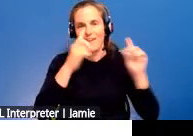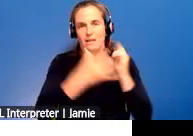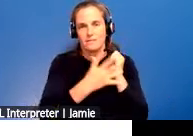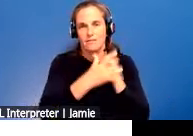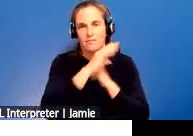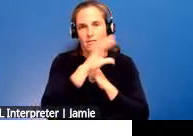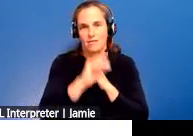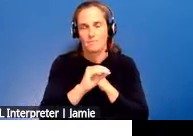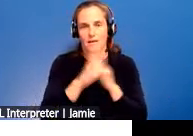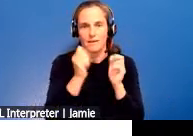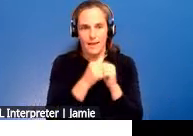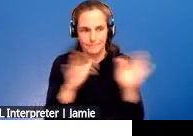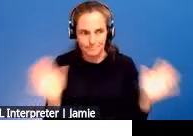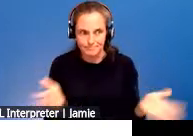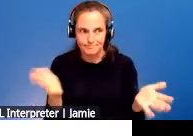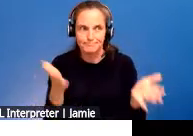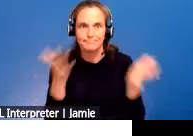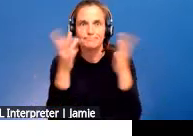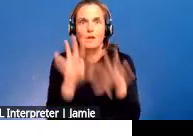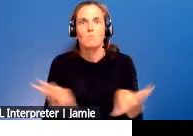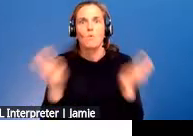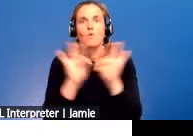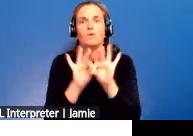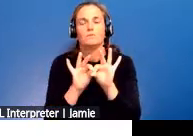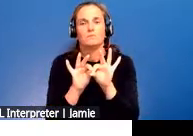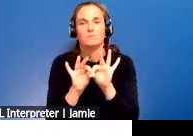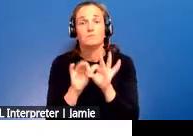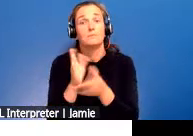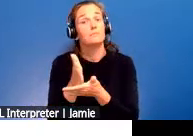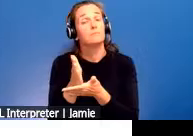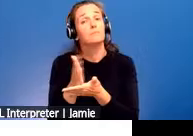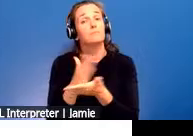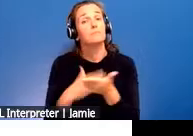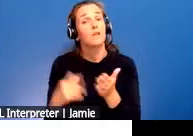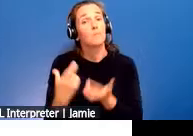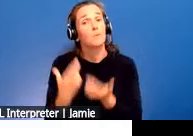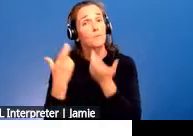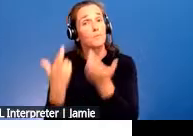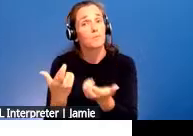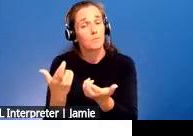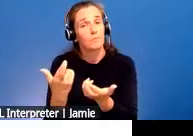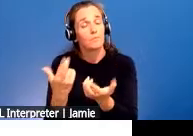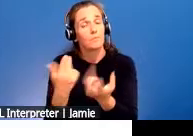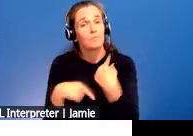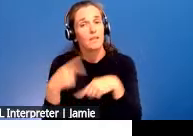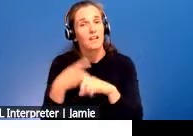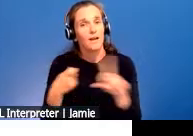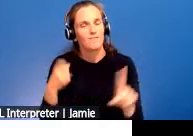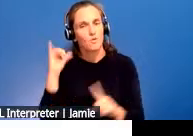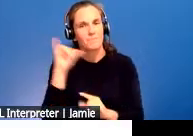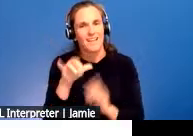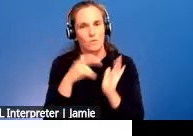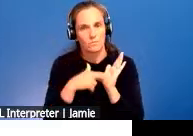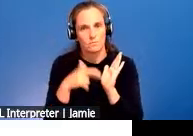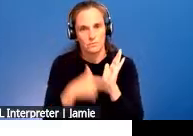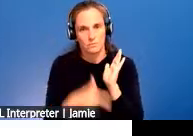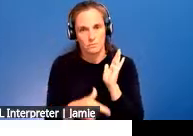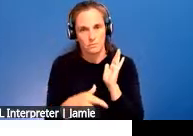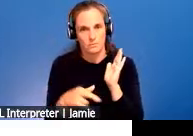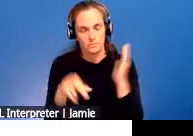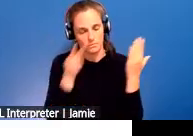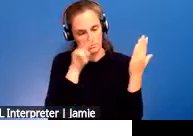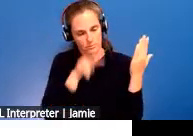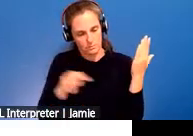importance of this issue. Some of the recommendations that come out of this look at, you